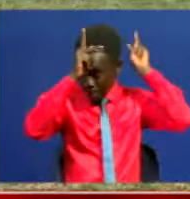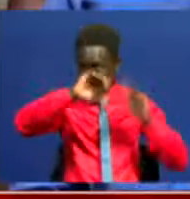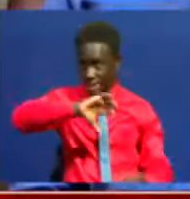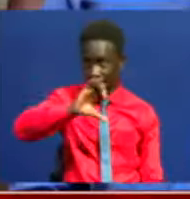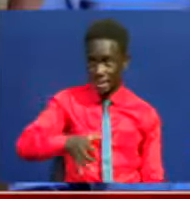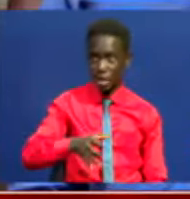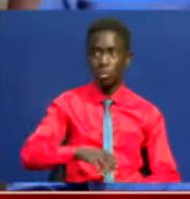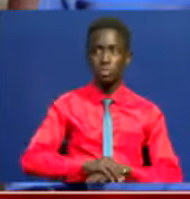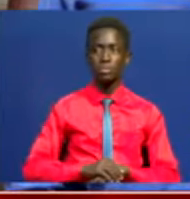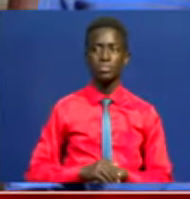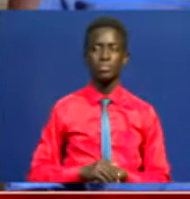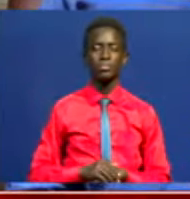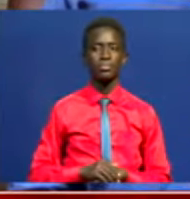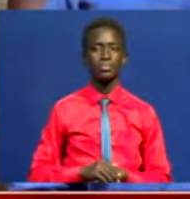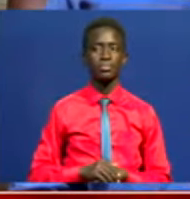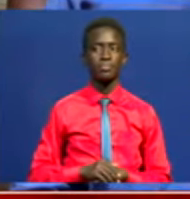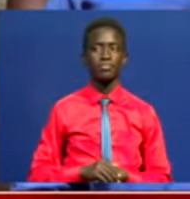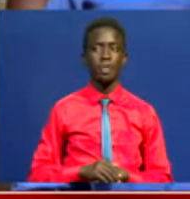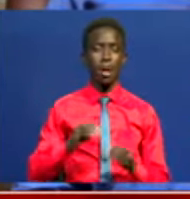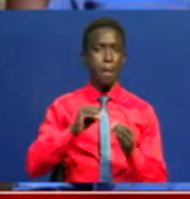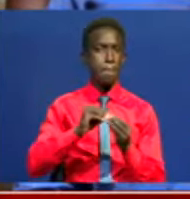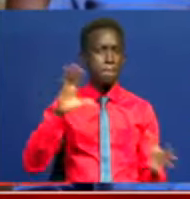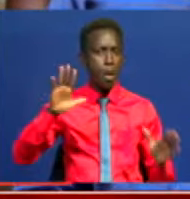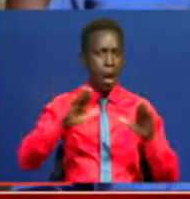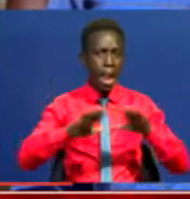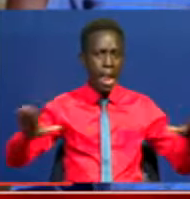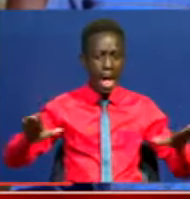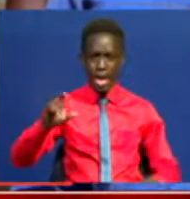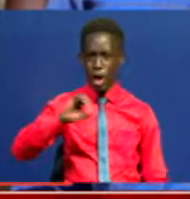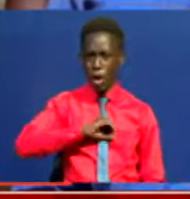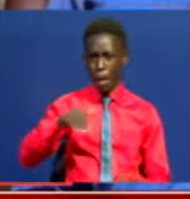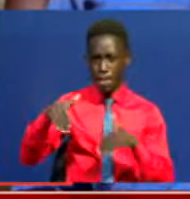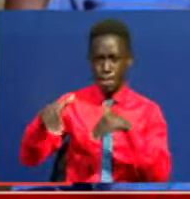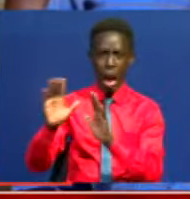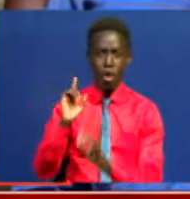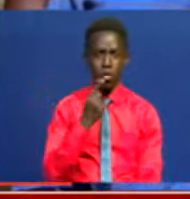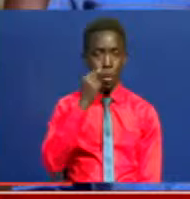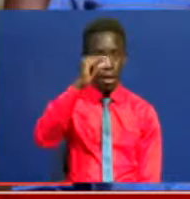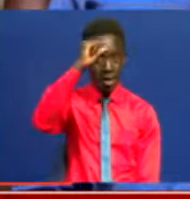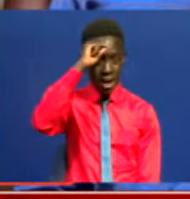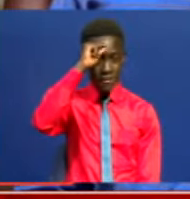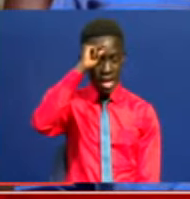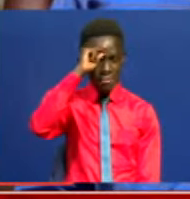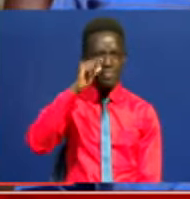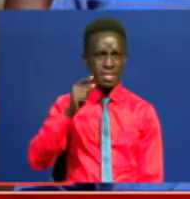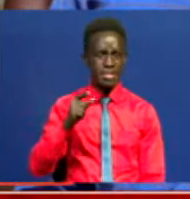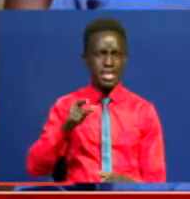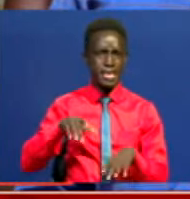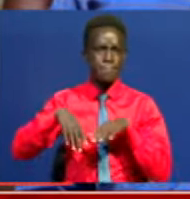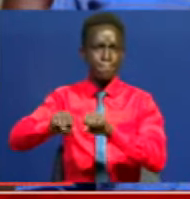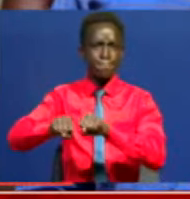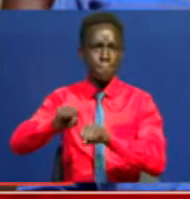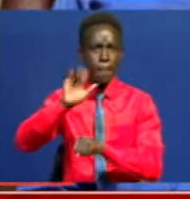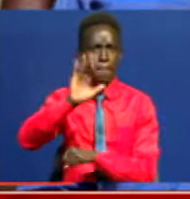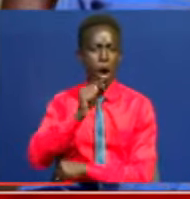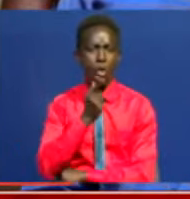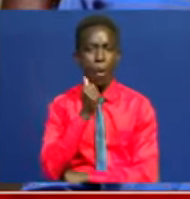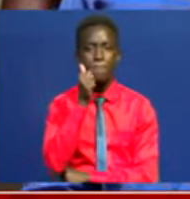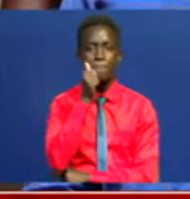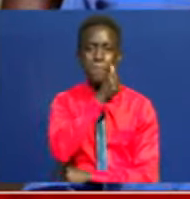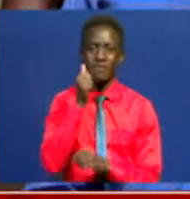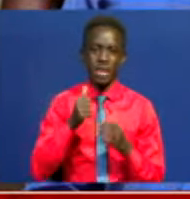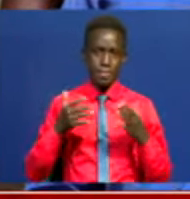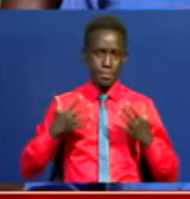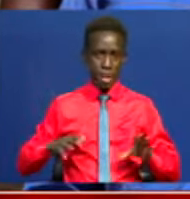East. That most of the lands that belong to the government have been grabbed by private individuals, and they are